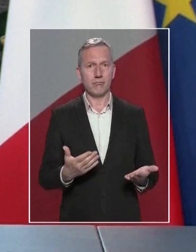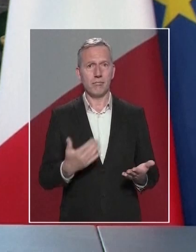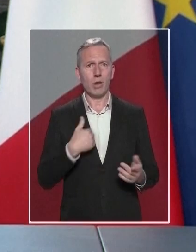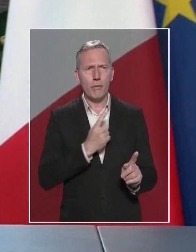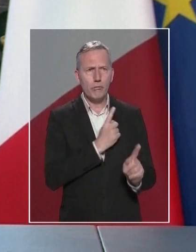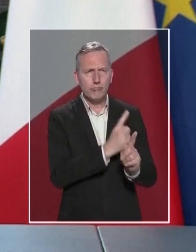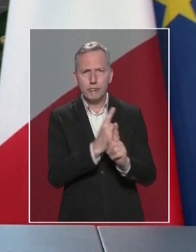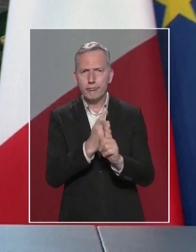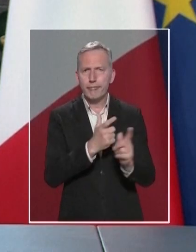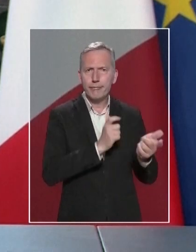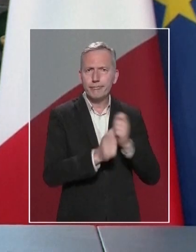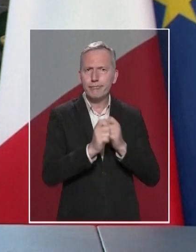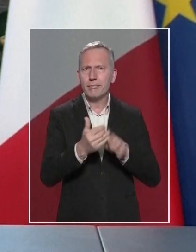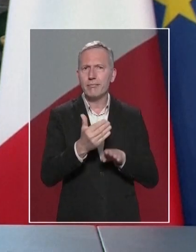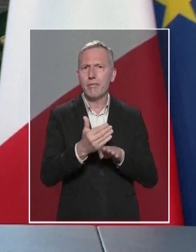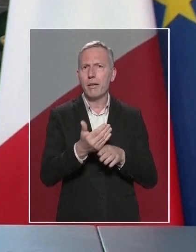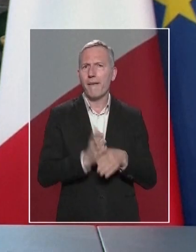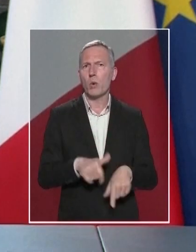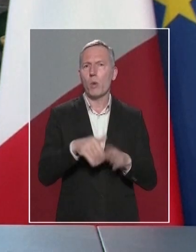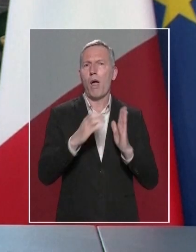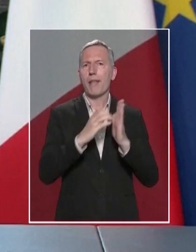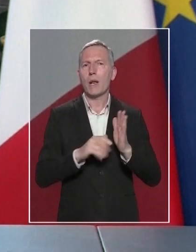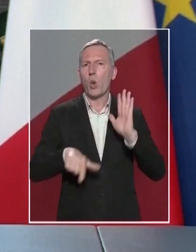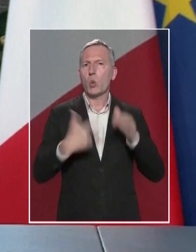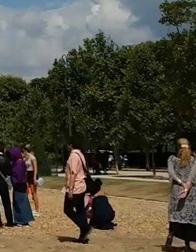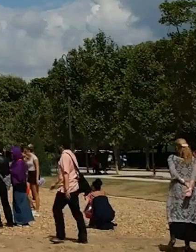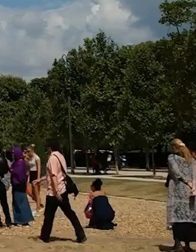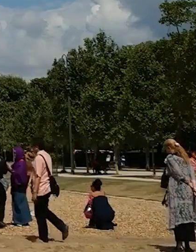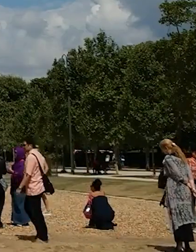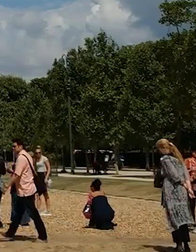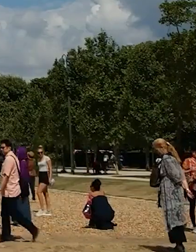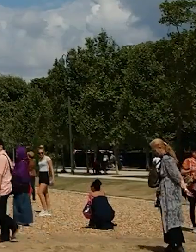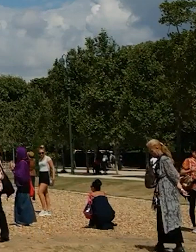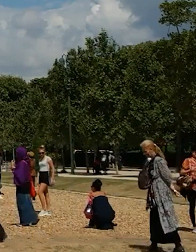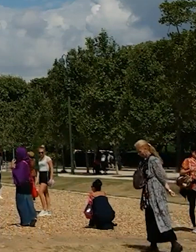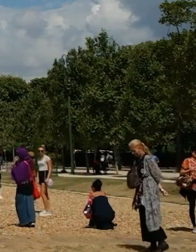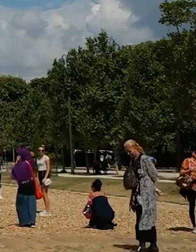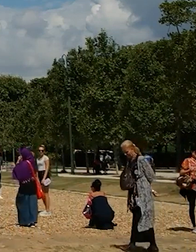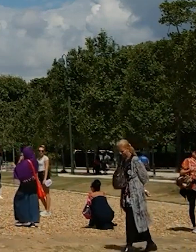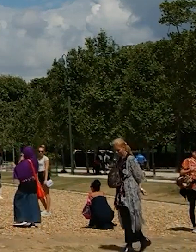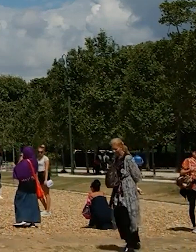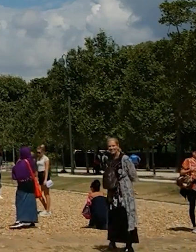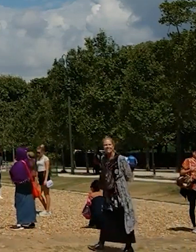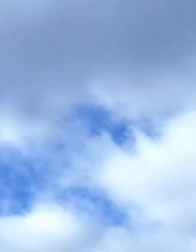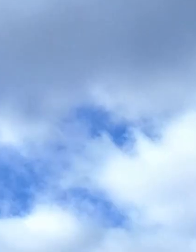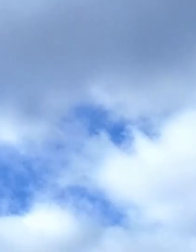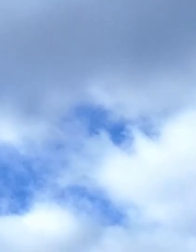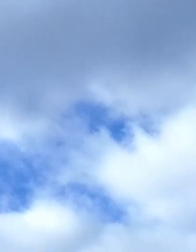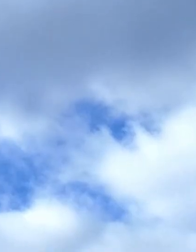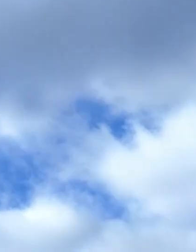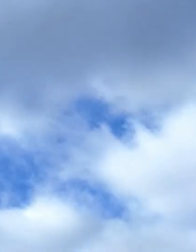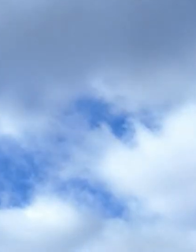Following the outcome of European Parliament elections, French President Emmanuel Macron has announced the dissolution of the National Assembly, paving the way for